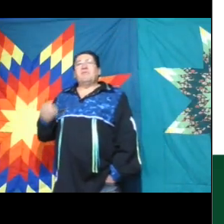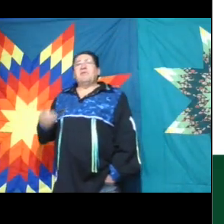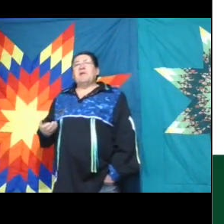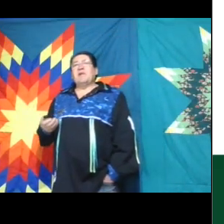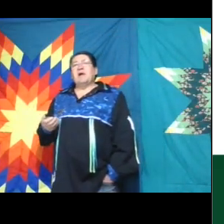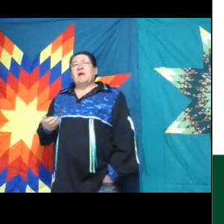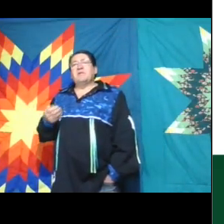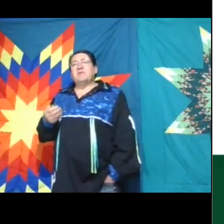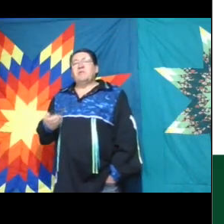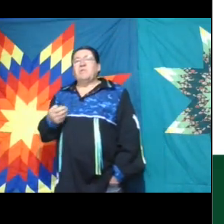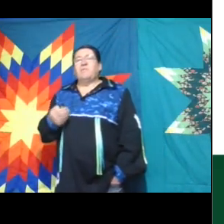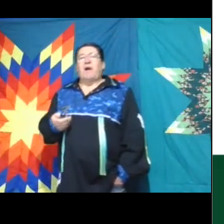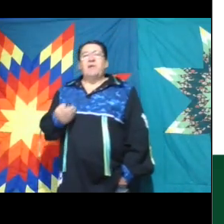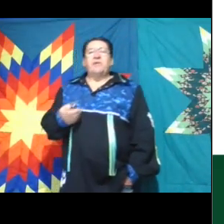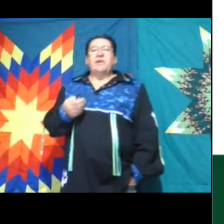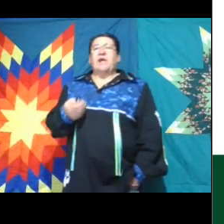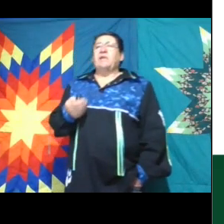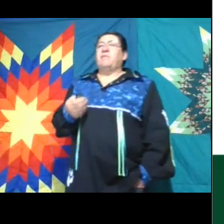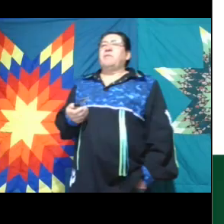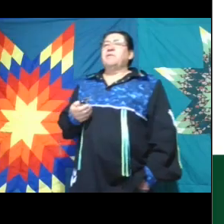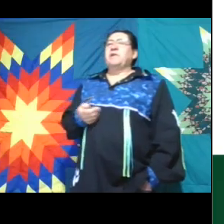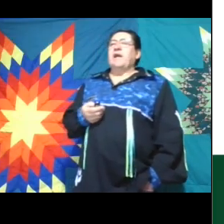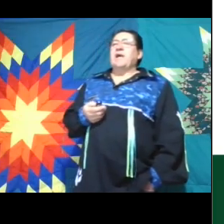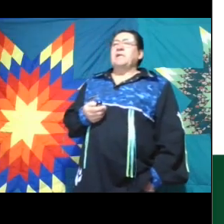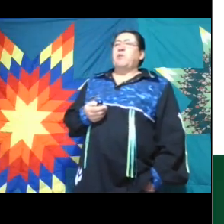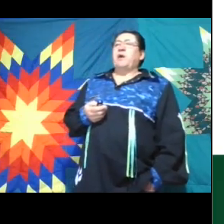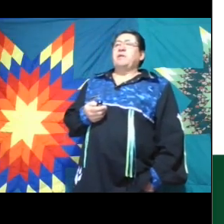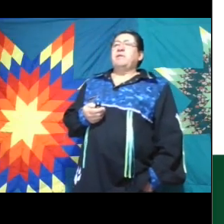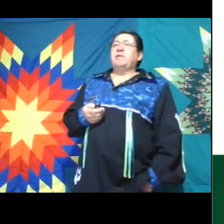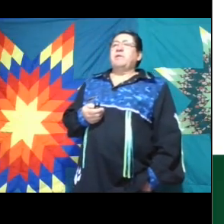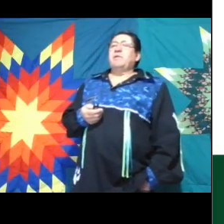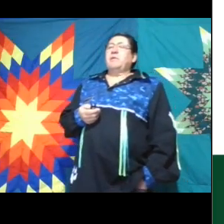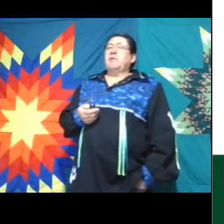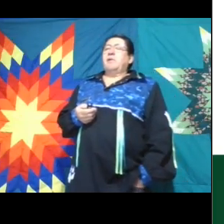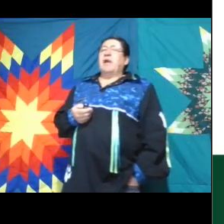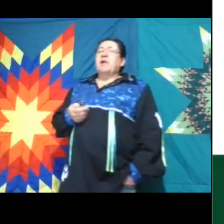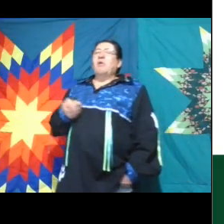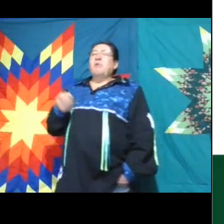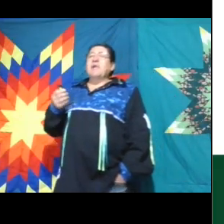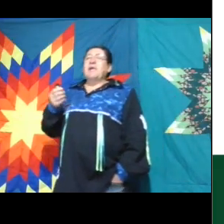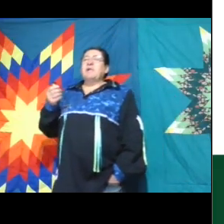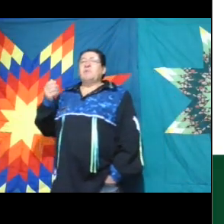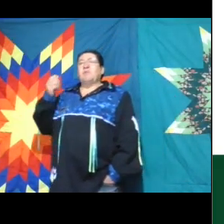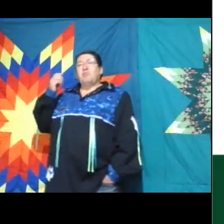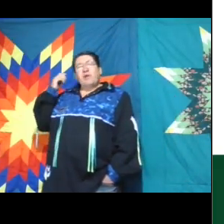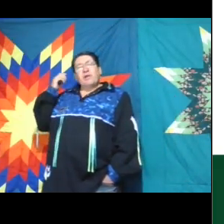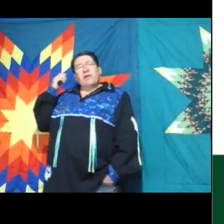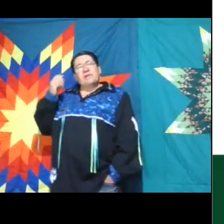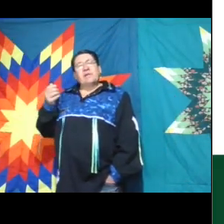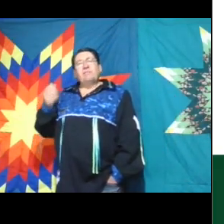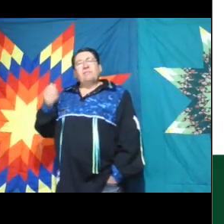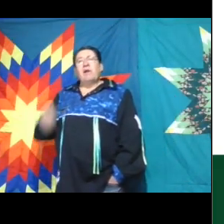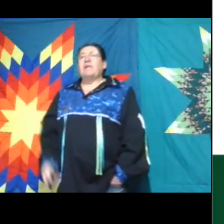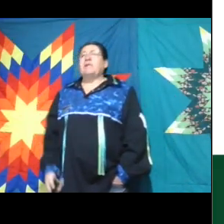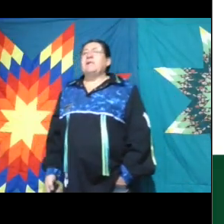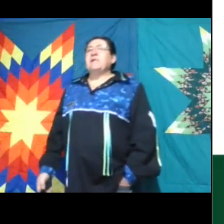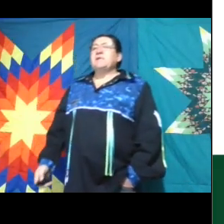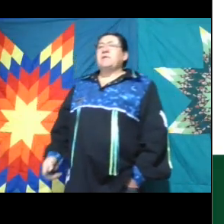it's really not truly valuing that diversity aspect. And going in with